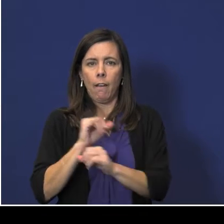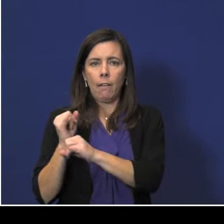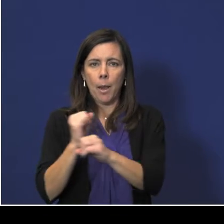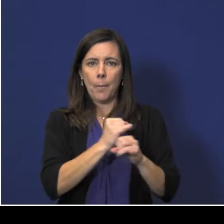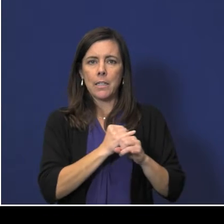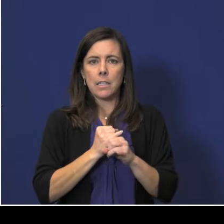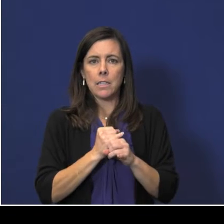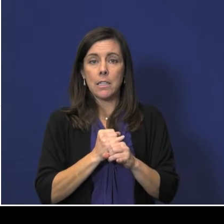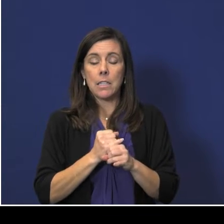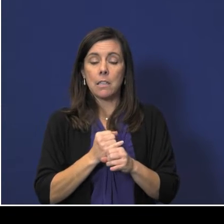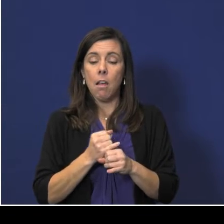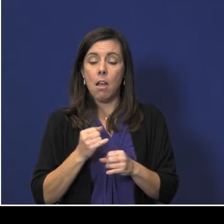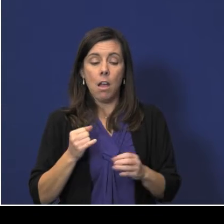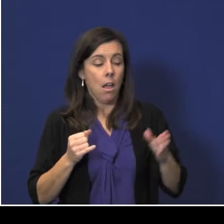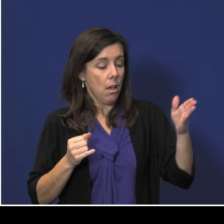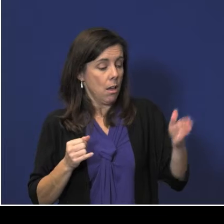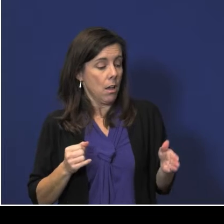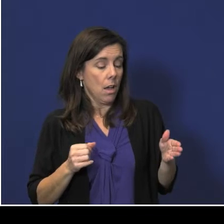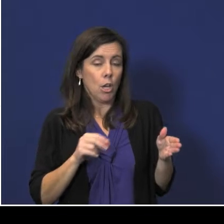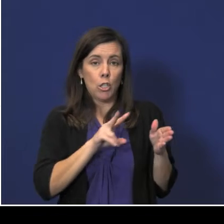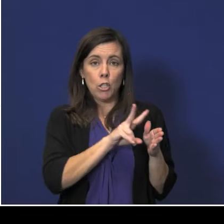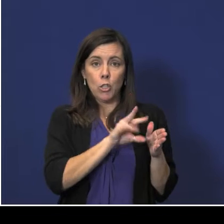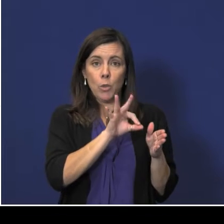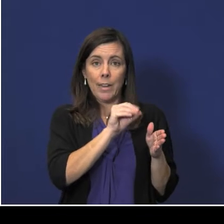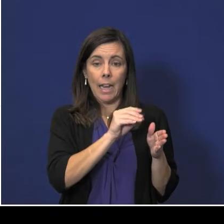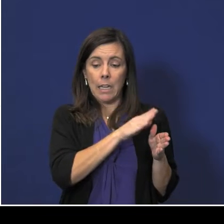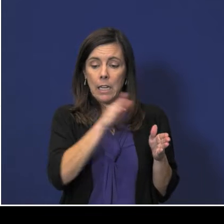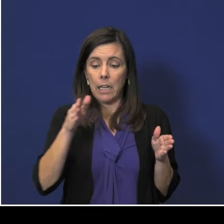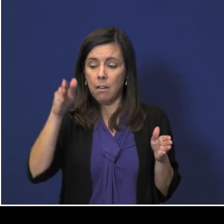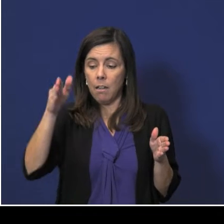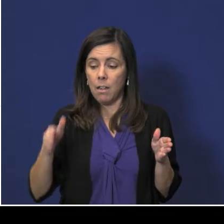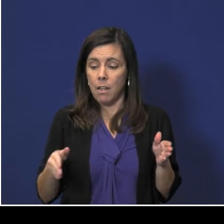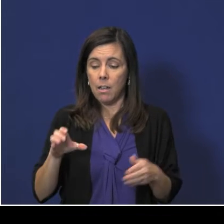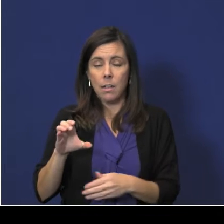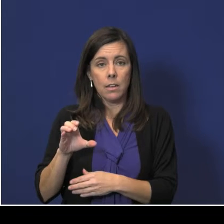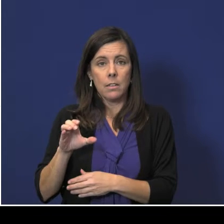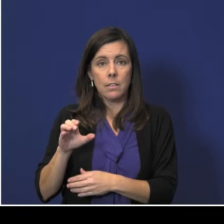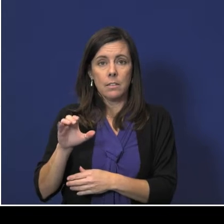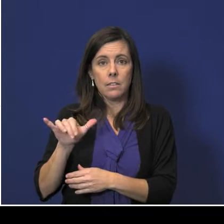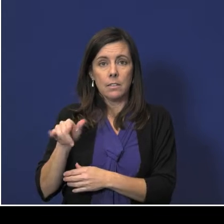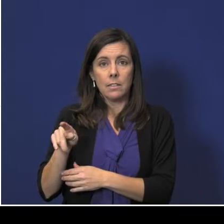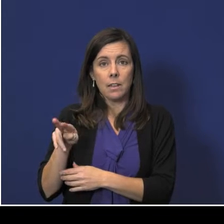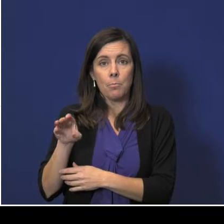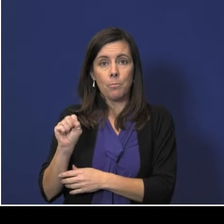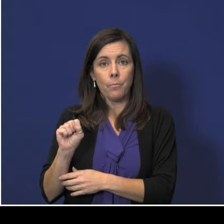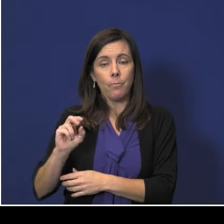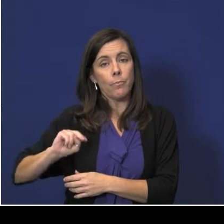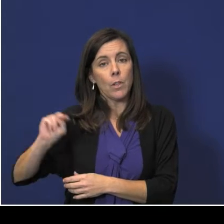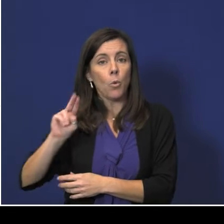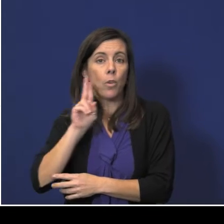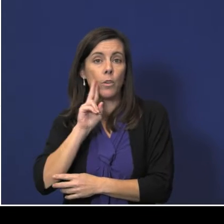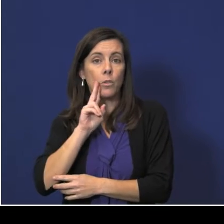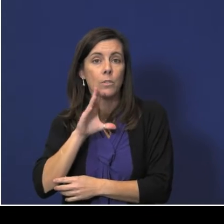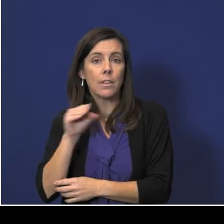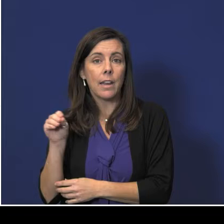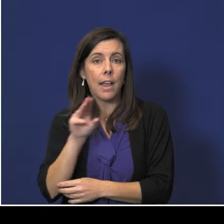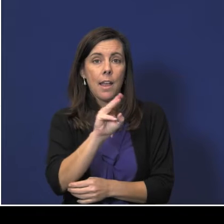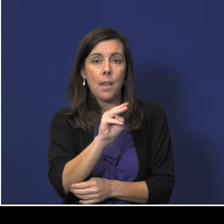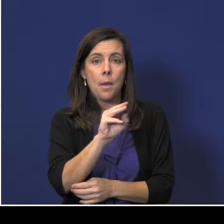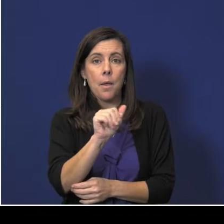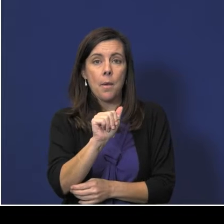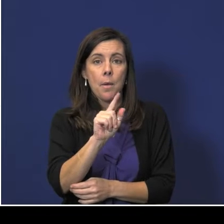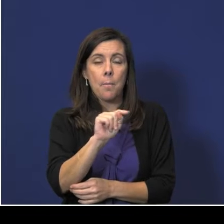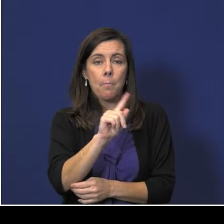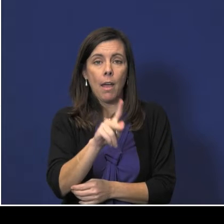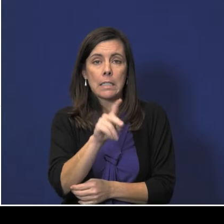by 290, Cypress North Houston, and Matsky Road, both buildings will be situated on one site. It's an efficient use of